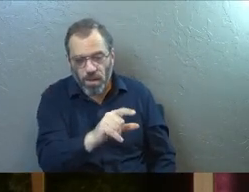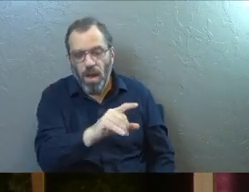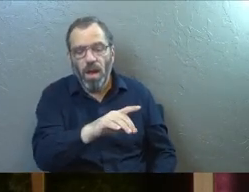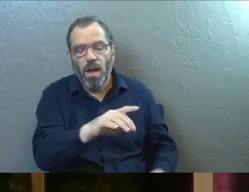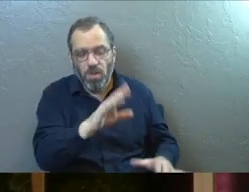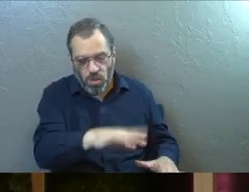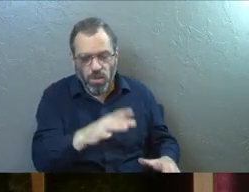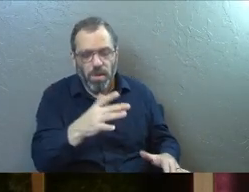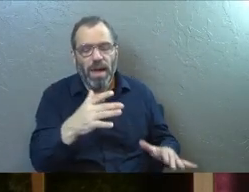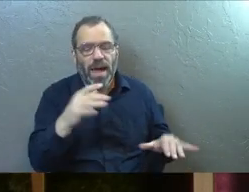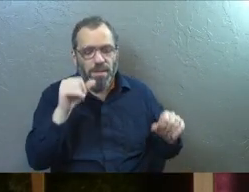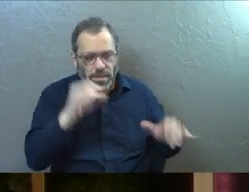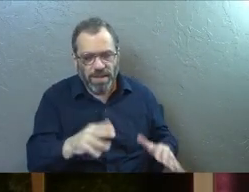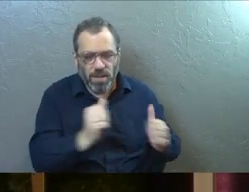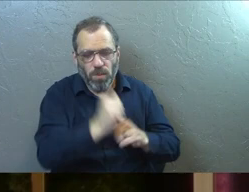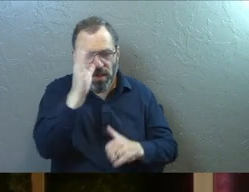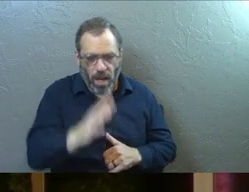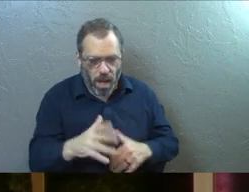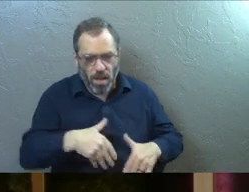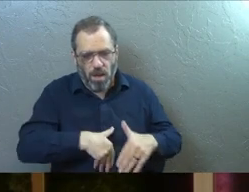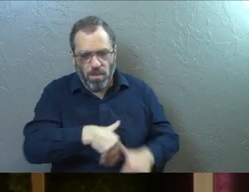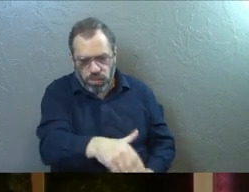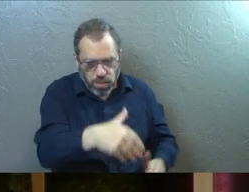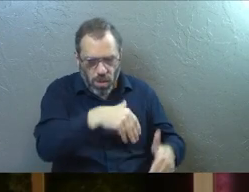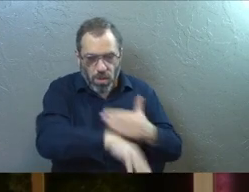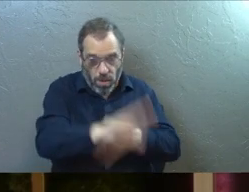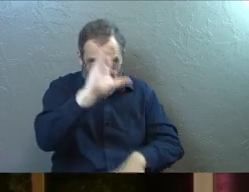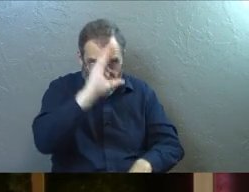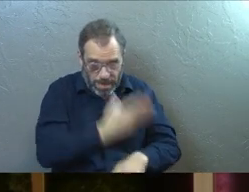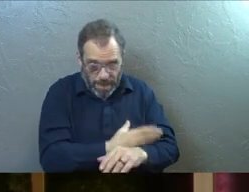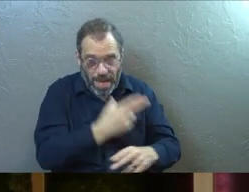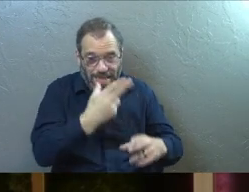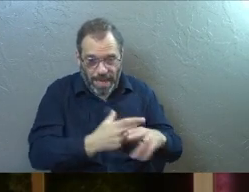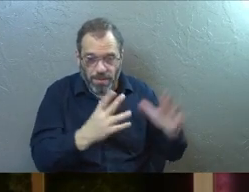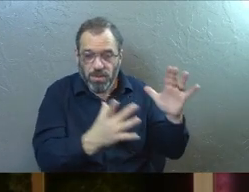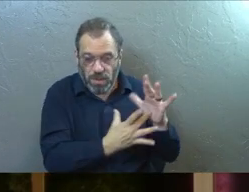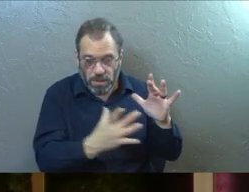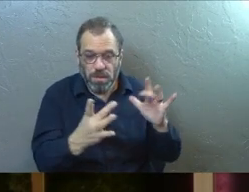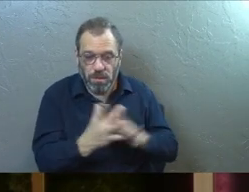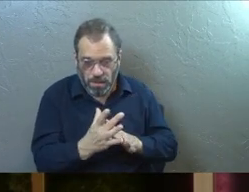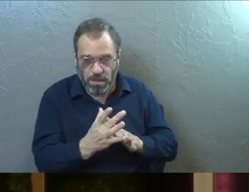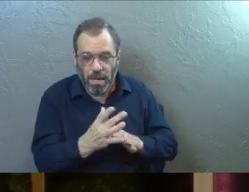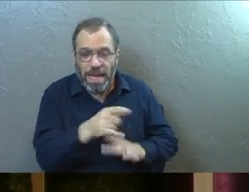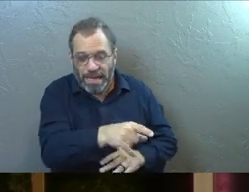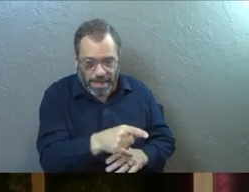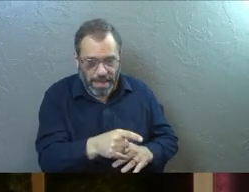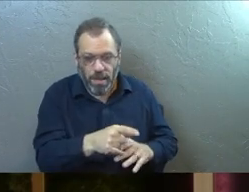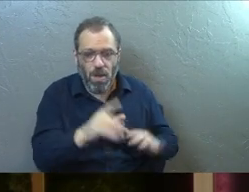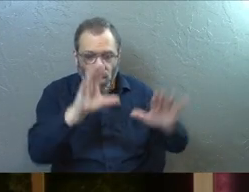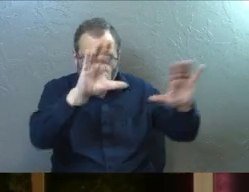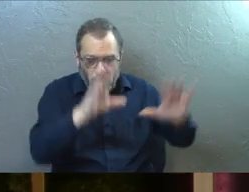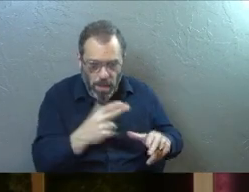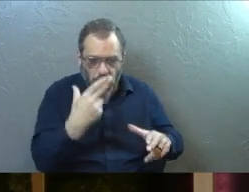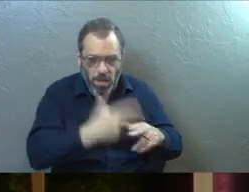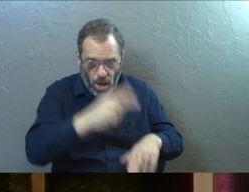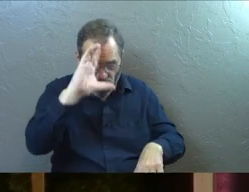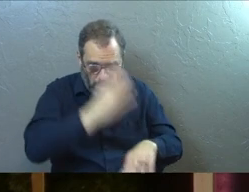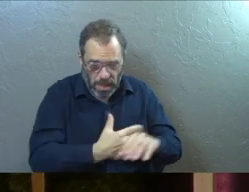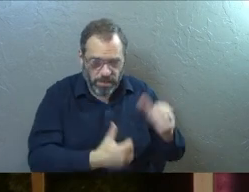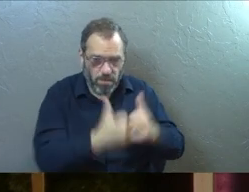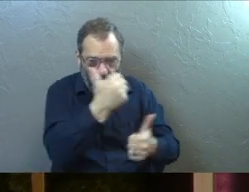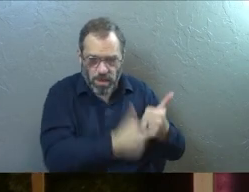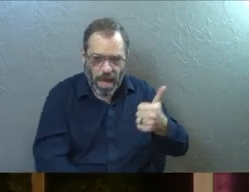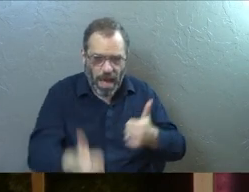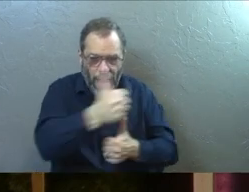found favor with God. You will conceive and give birth to a son, and you will name him Jesus. He will be very great and will be called the Son of the